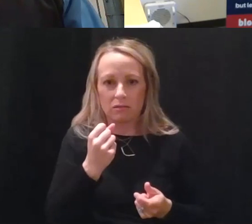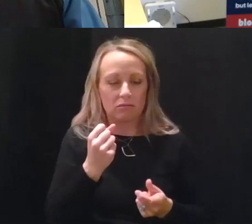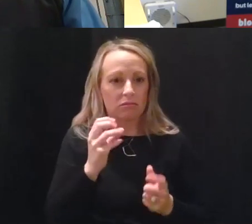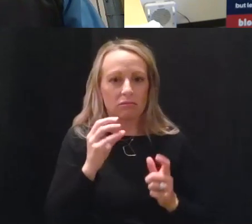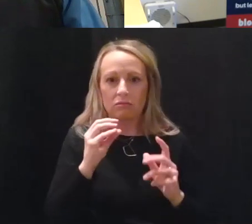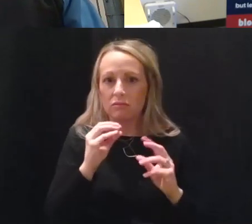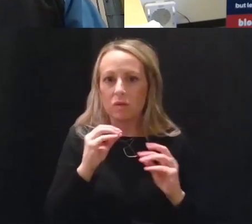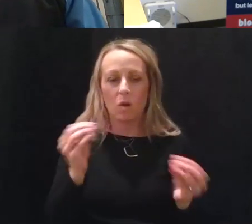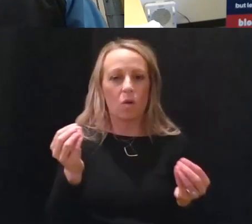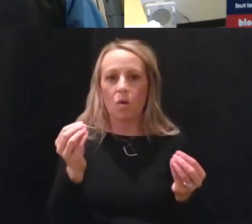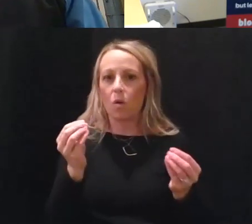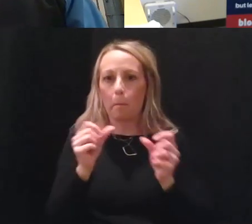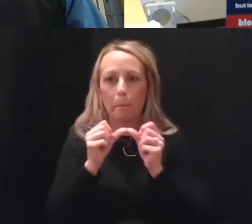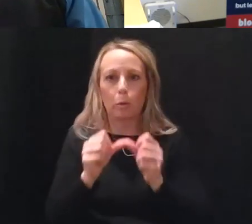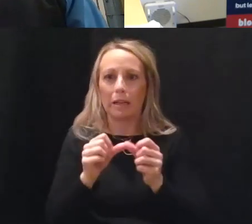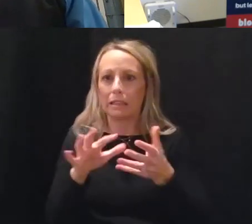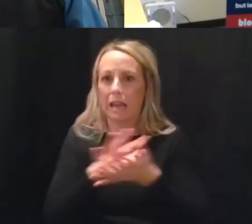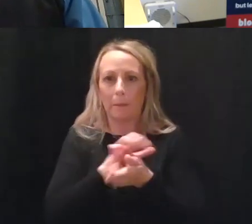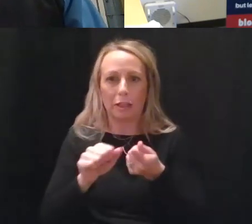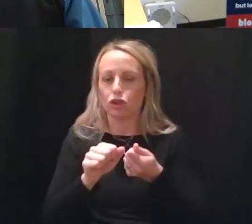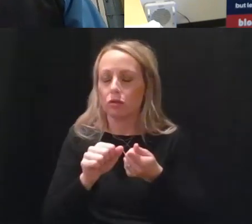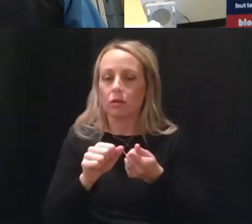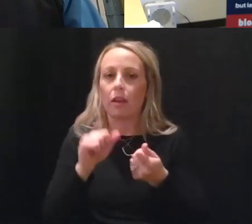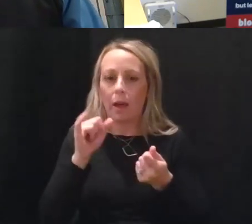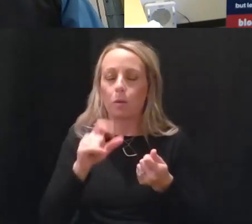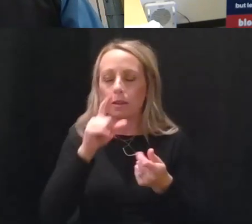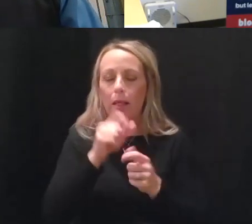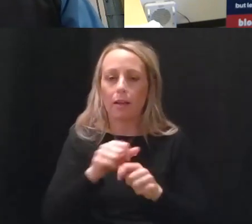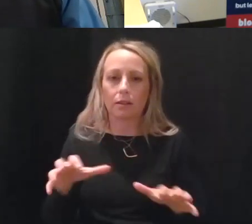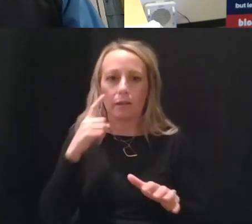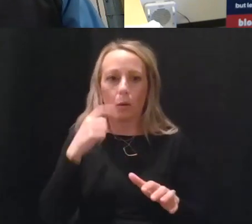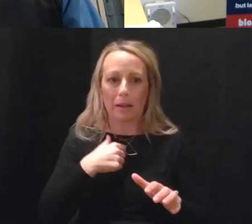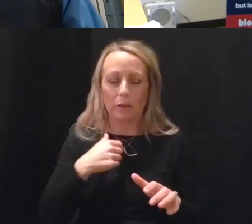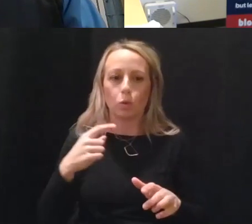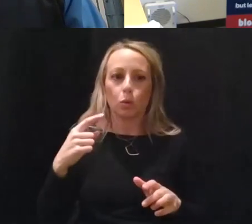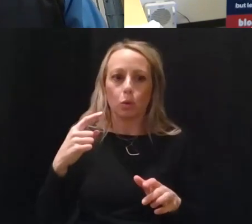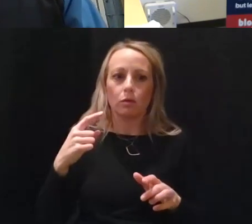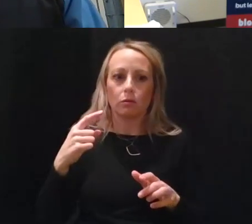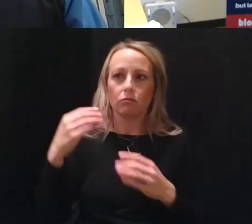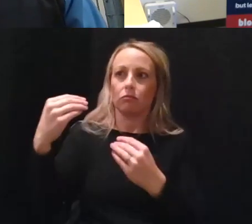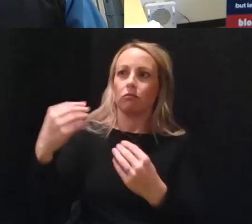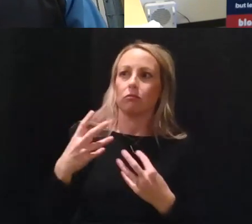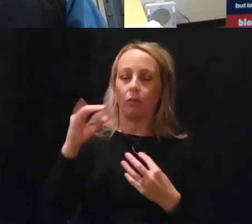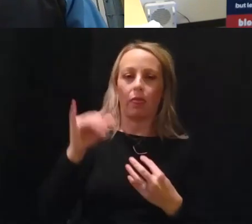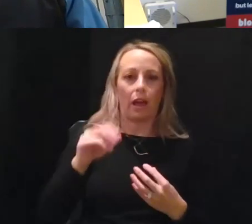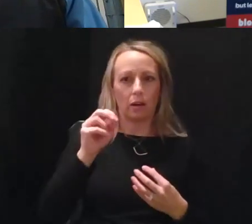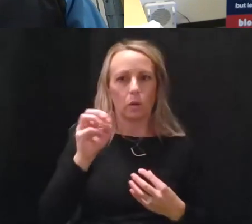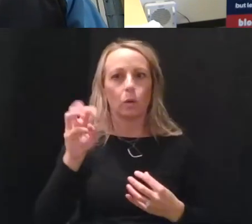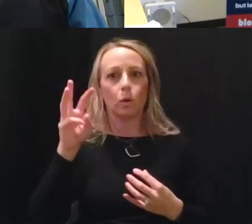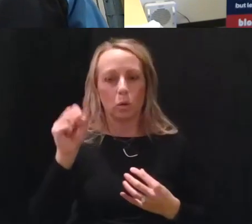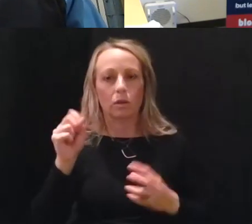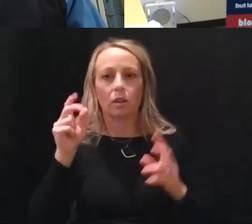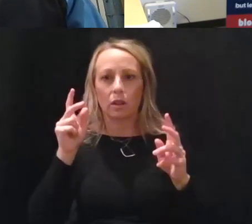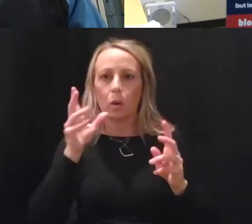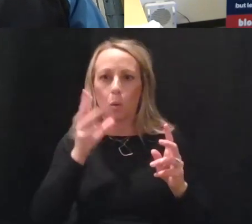no permanent damage to the outside, and that was a blessing. So the lady who works in the heart says, "We can fix